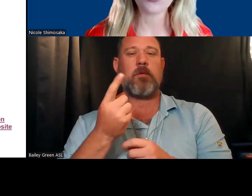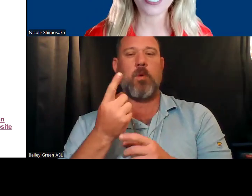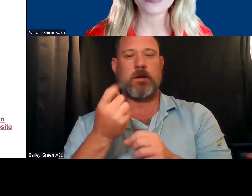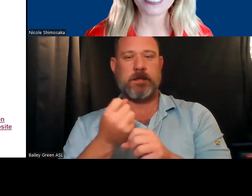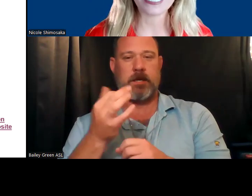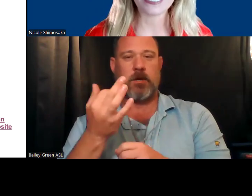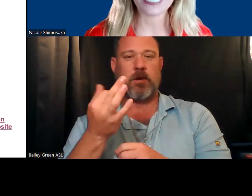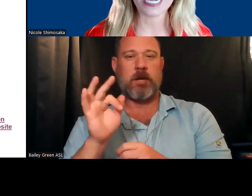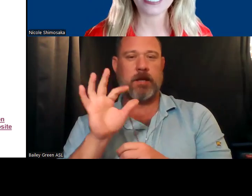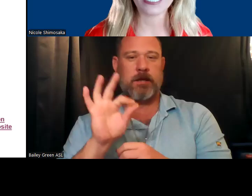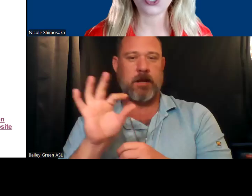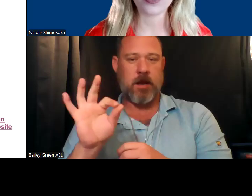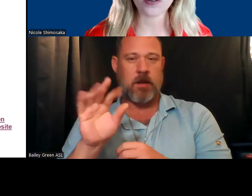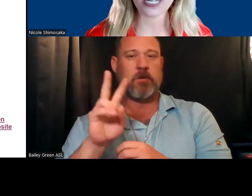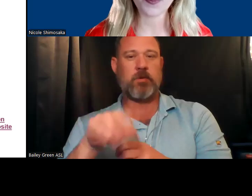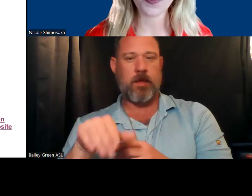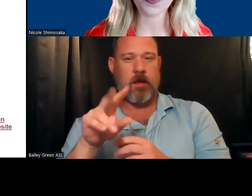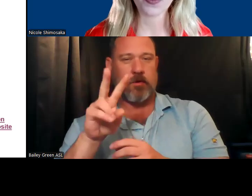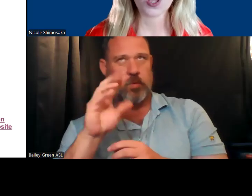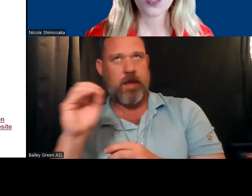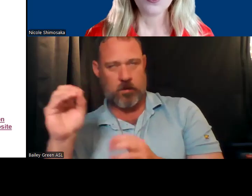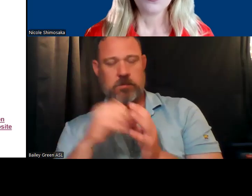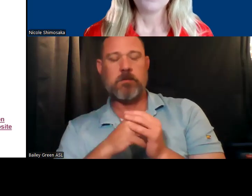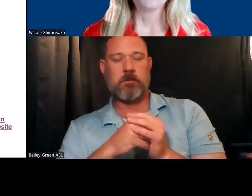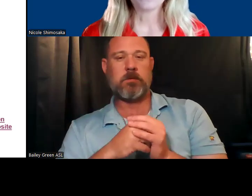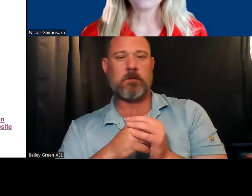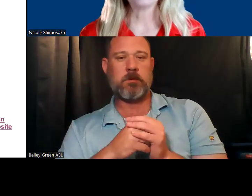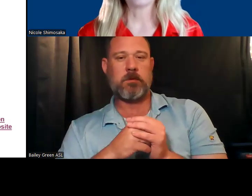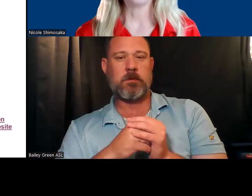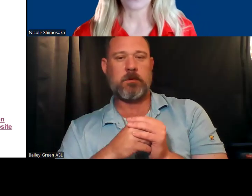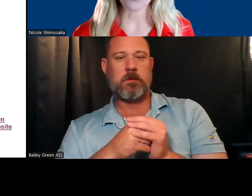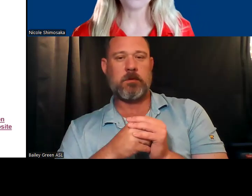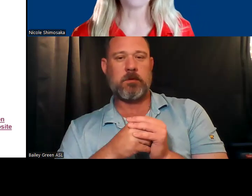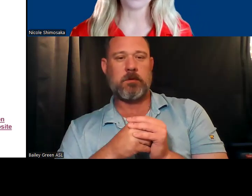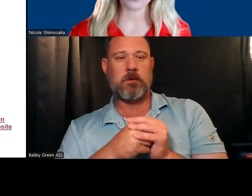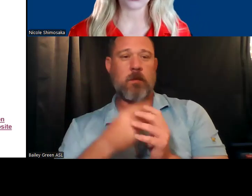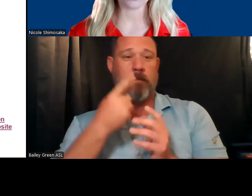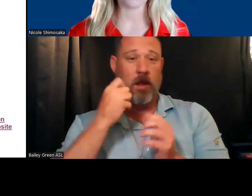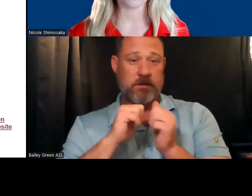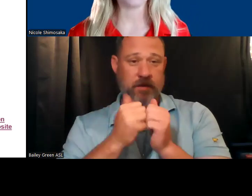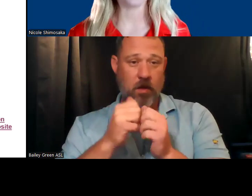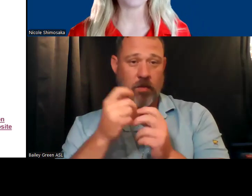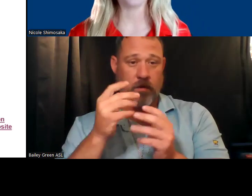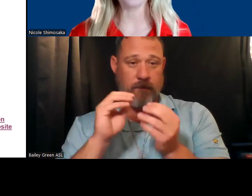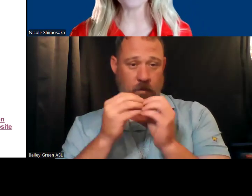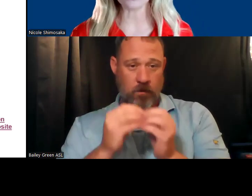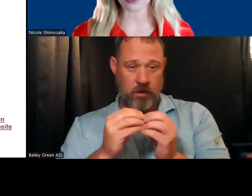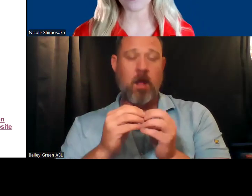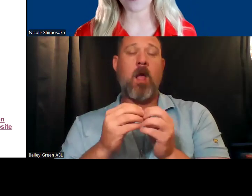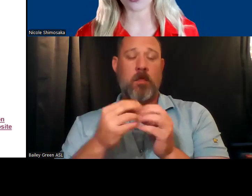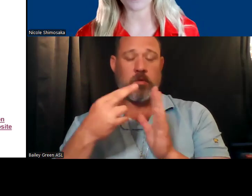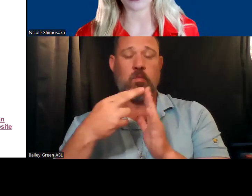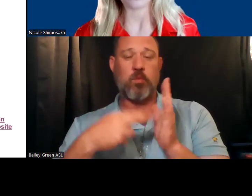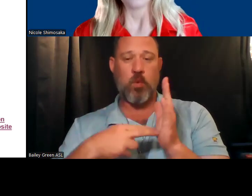year 1999 and 2000. Because of how the formula is structured and the rigid rules of